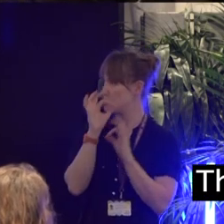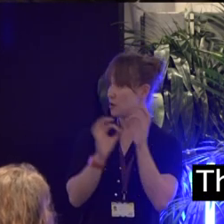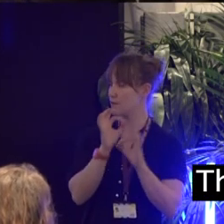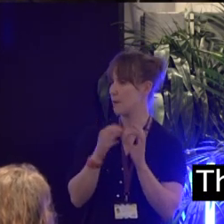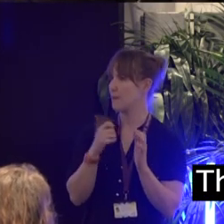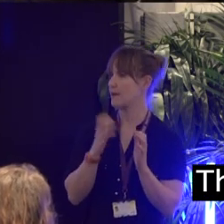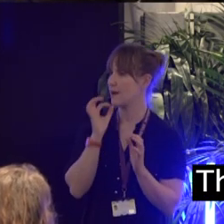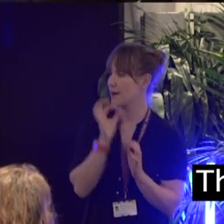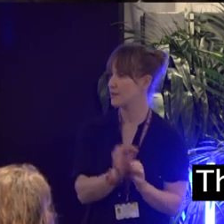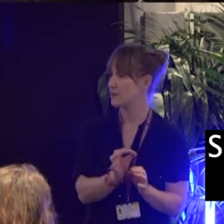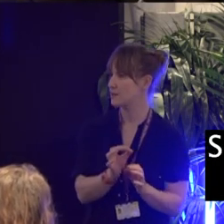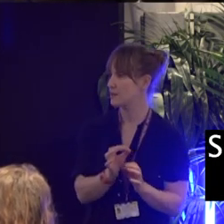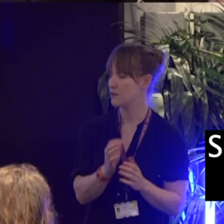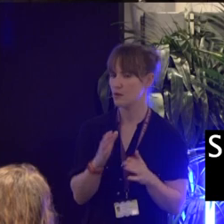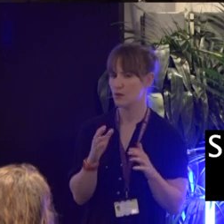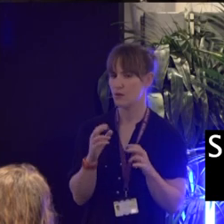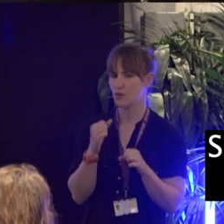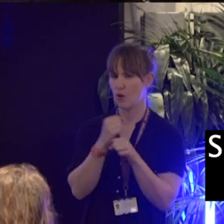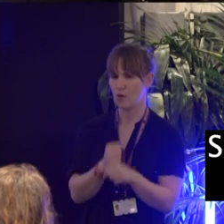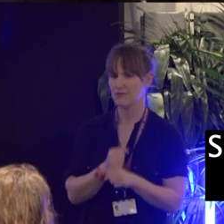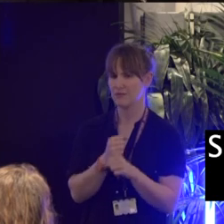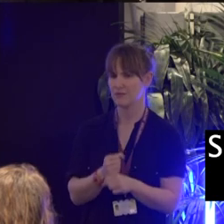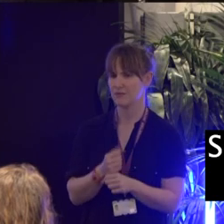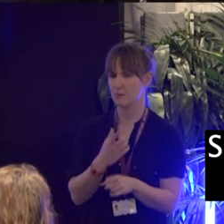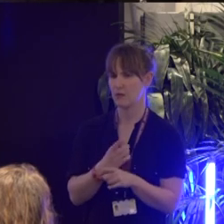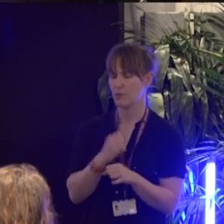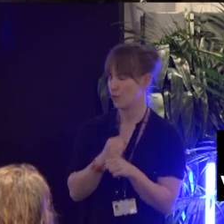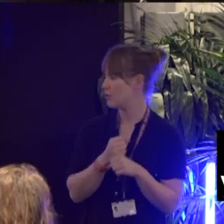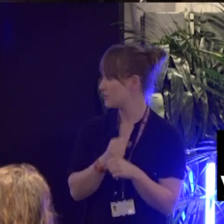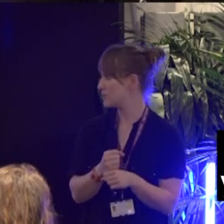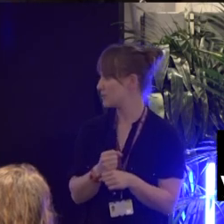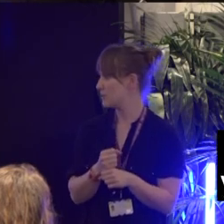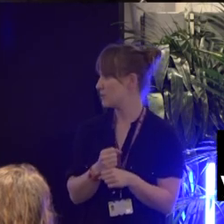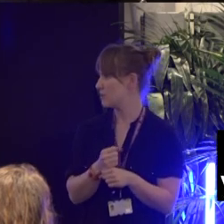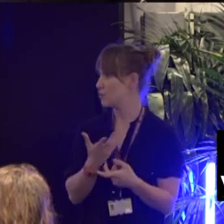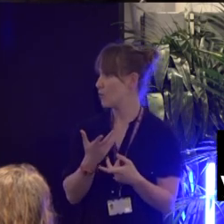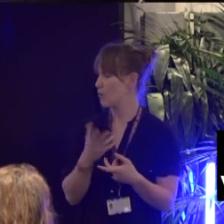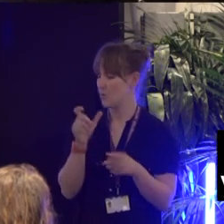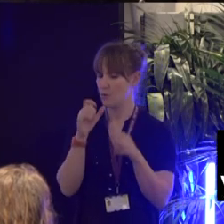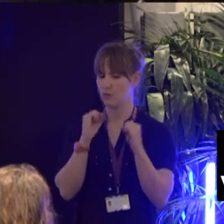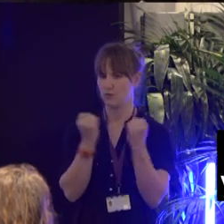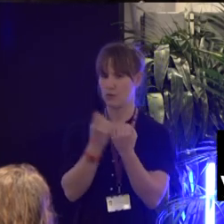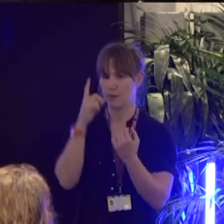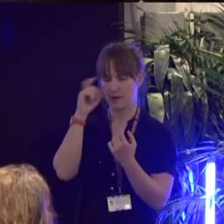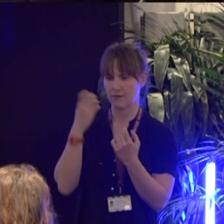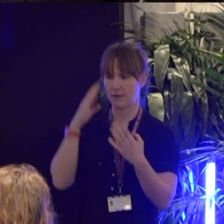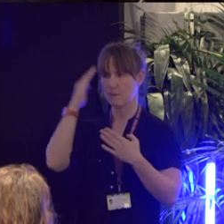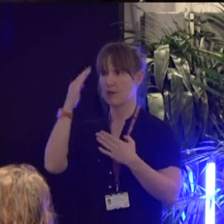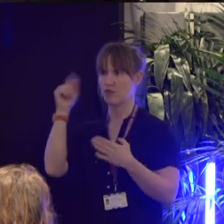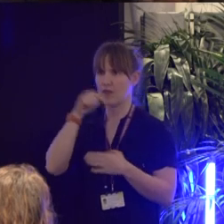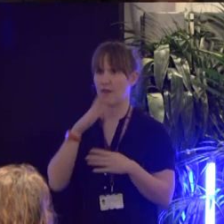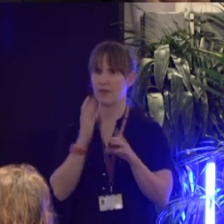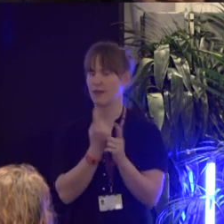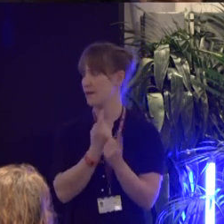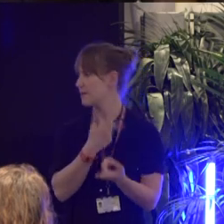would have said they wanted a faster horse. So, because we didn't know, we couldn't imagine that thing. So, you know, you can serve an existing audience, or the